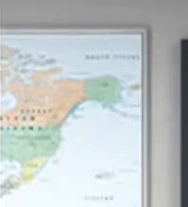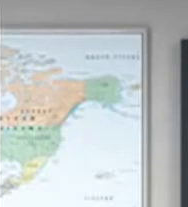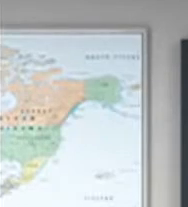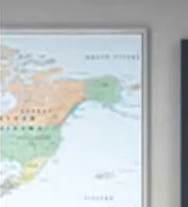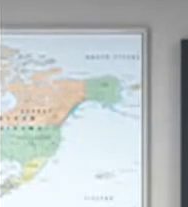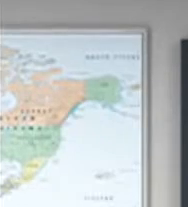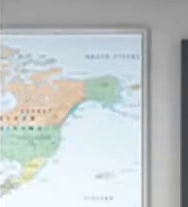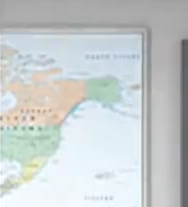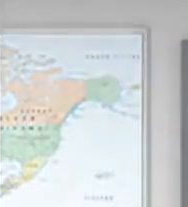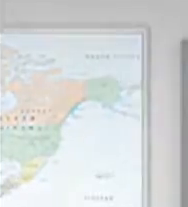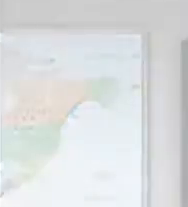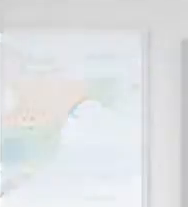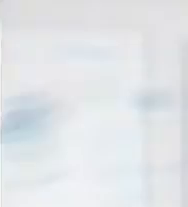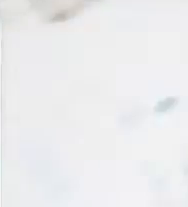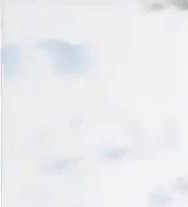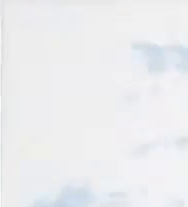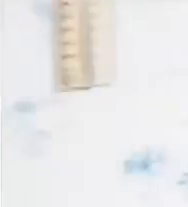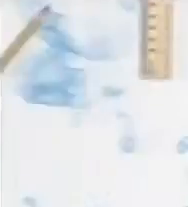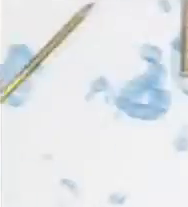bye!